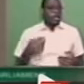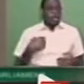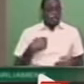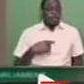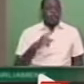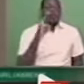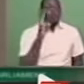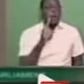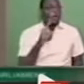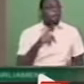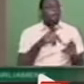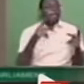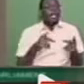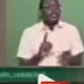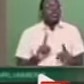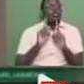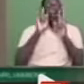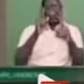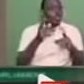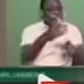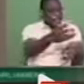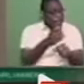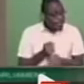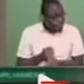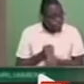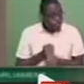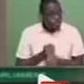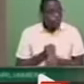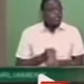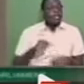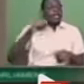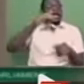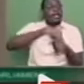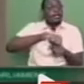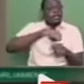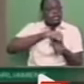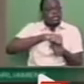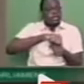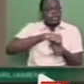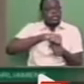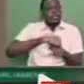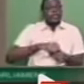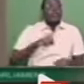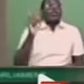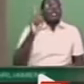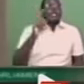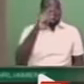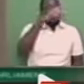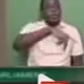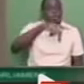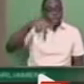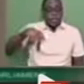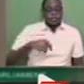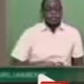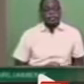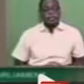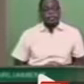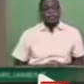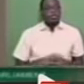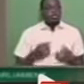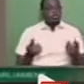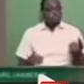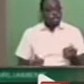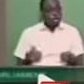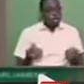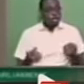Parrot Trading. This is the only important wholesaler point of sale in the Trinidad. The price offered by